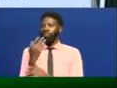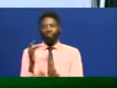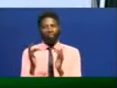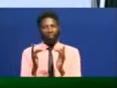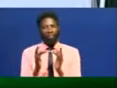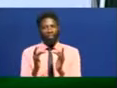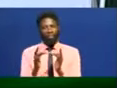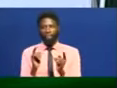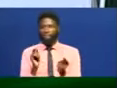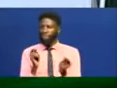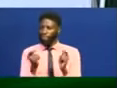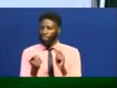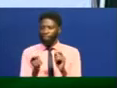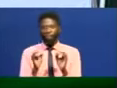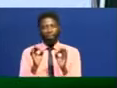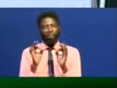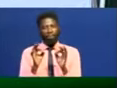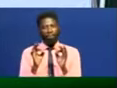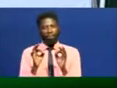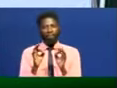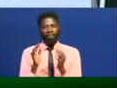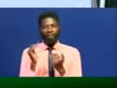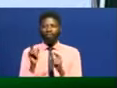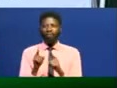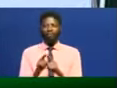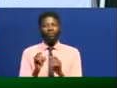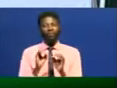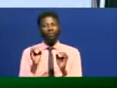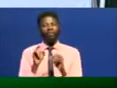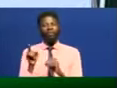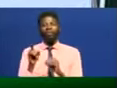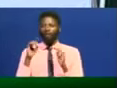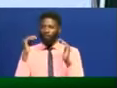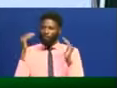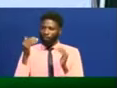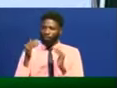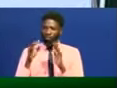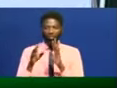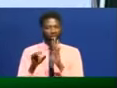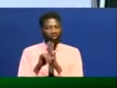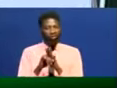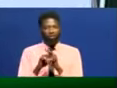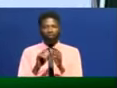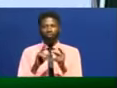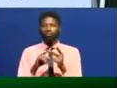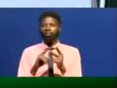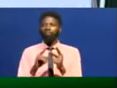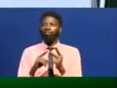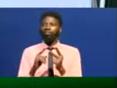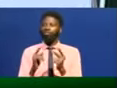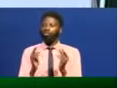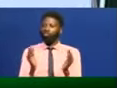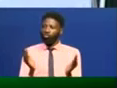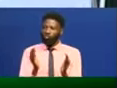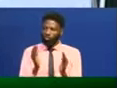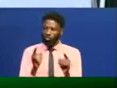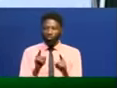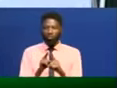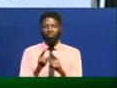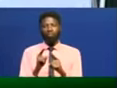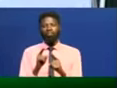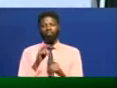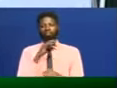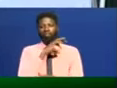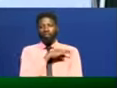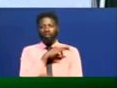Revolutionary and unprecedented. Talanta Hela is all about identifying, nurturing, and monetizing talents